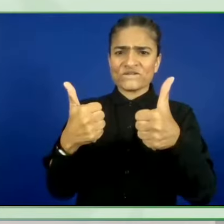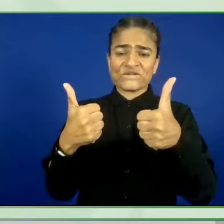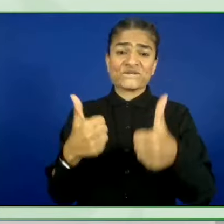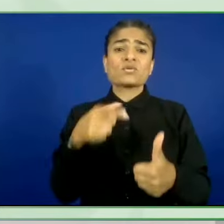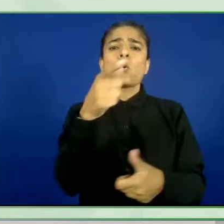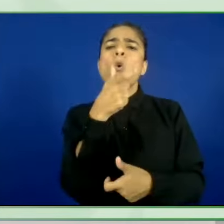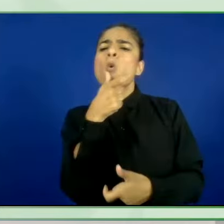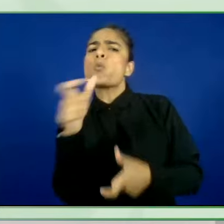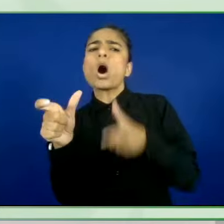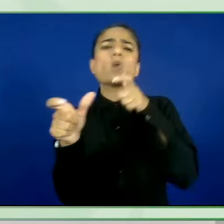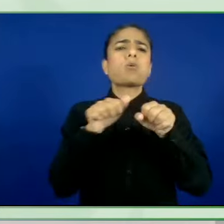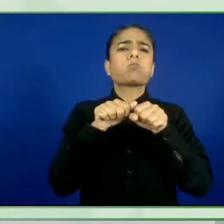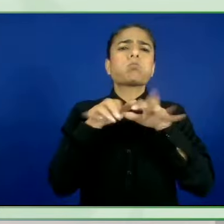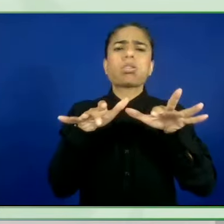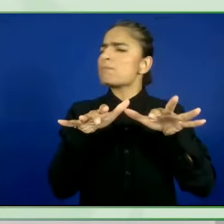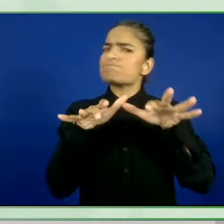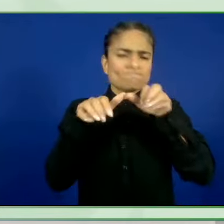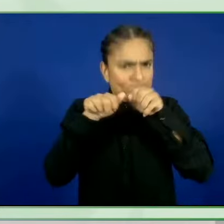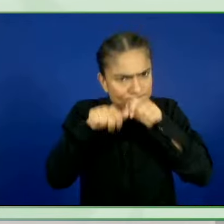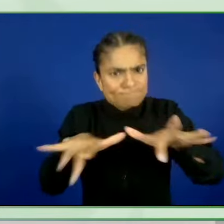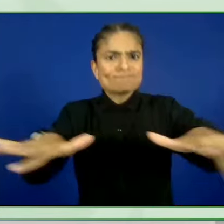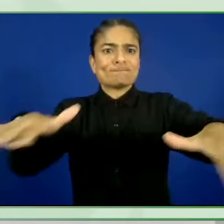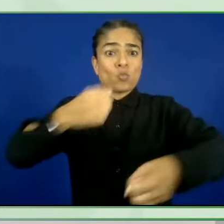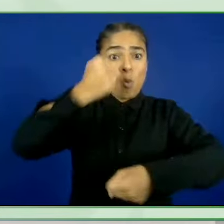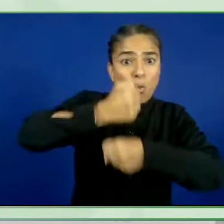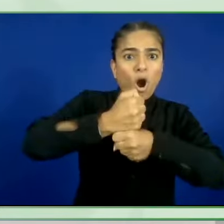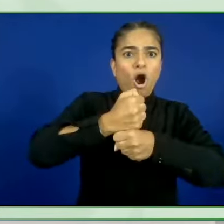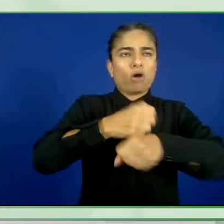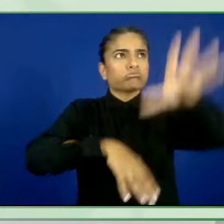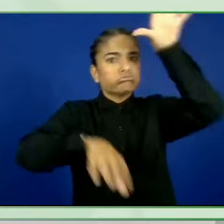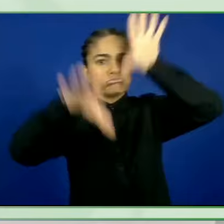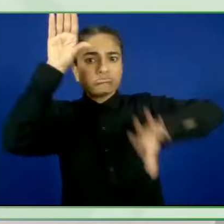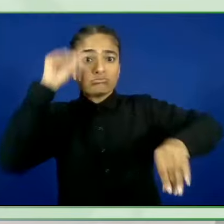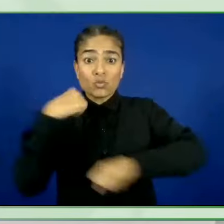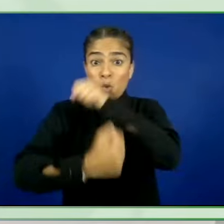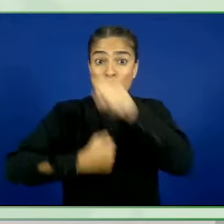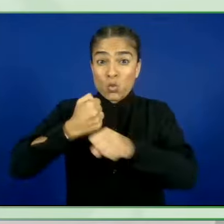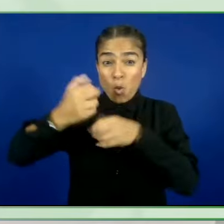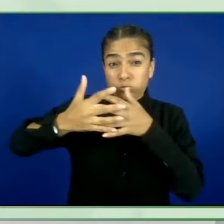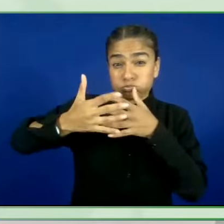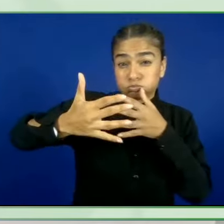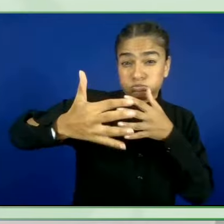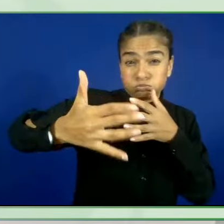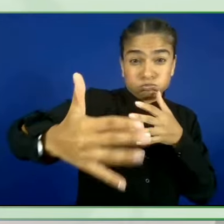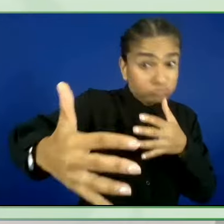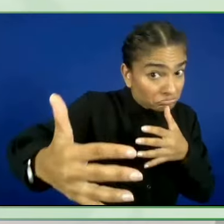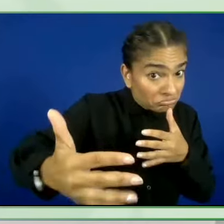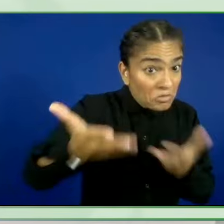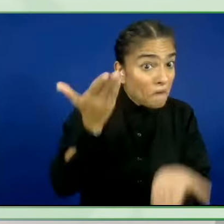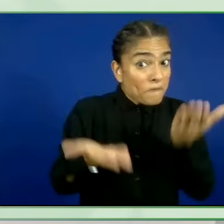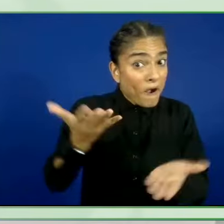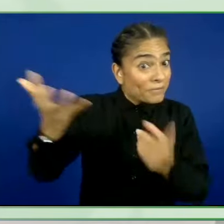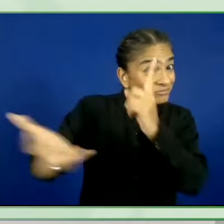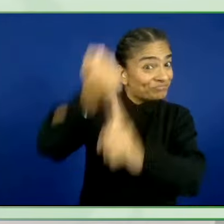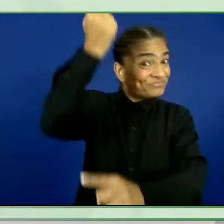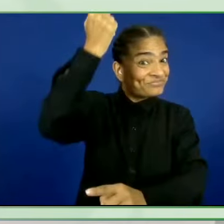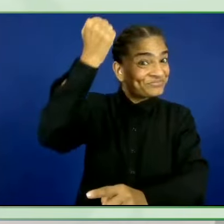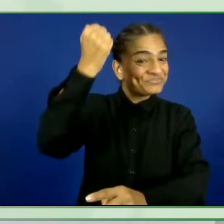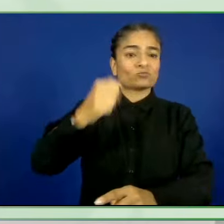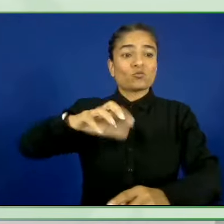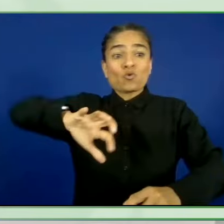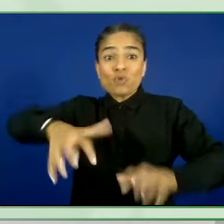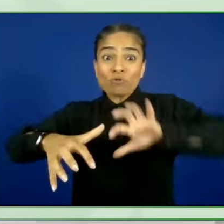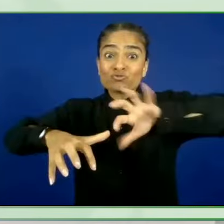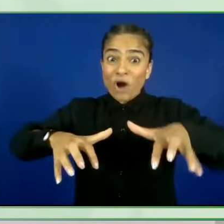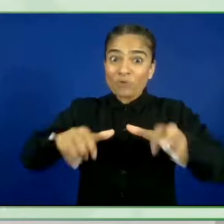and learning next year, if not sooner, that you are in surrounding countries and that everybody is using your